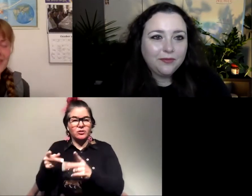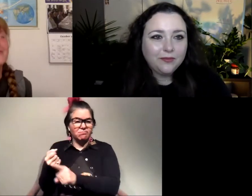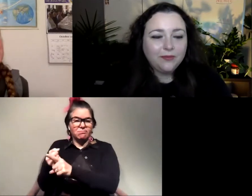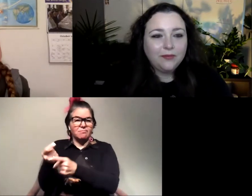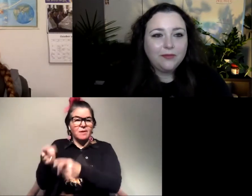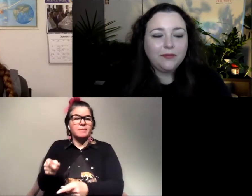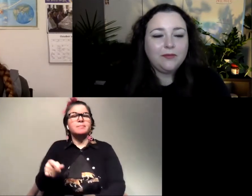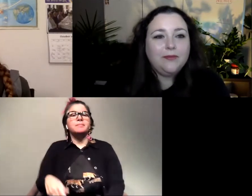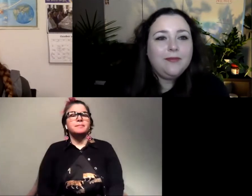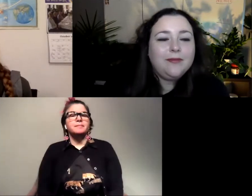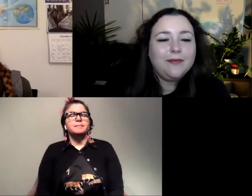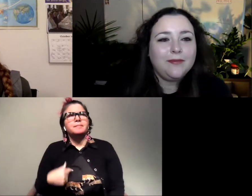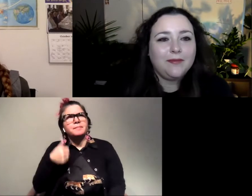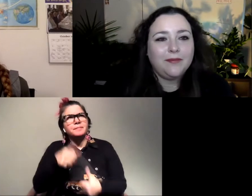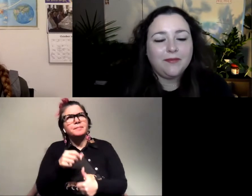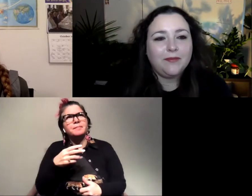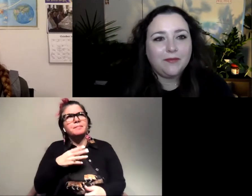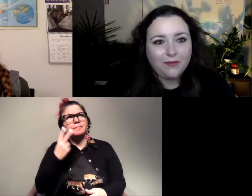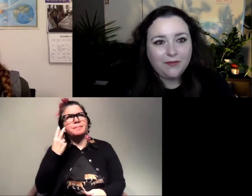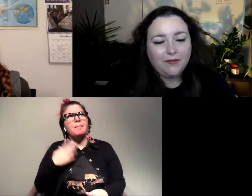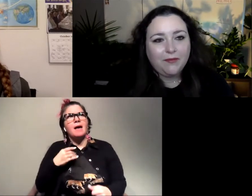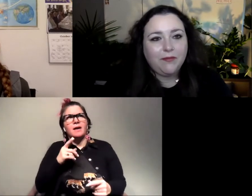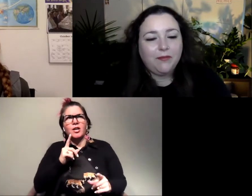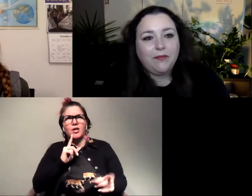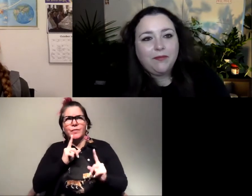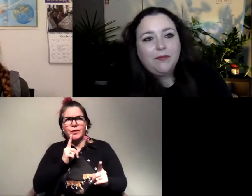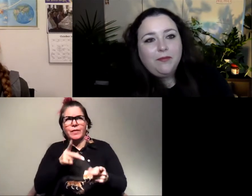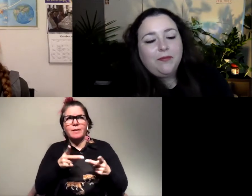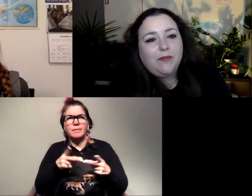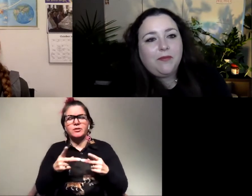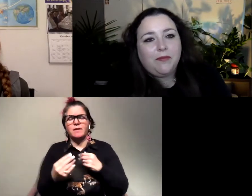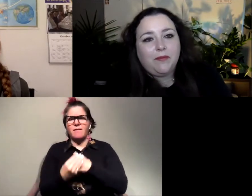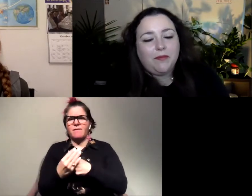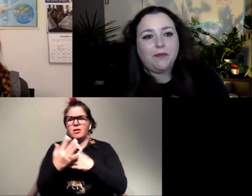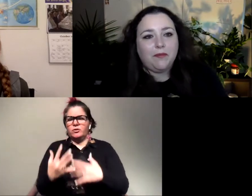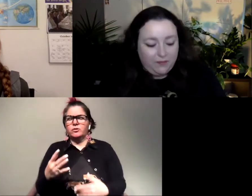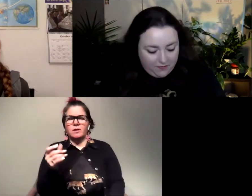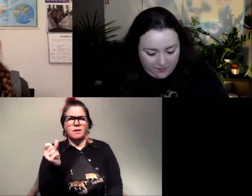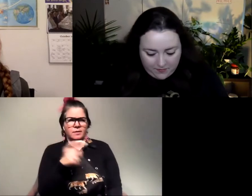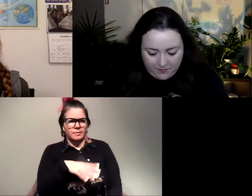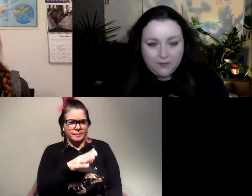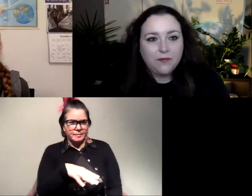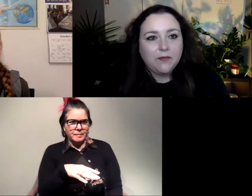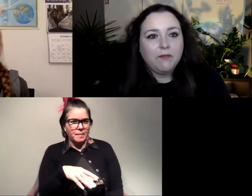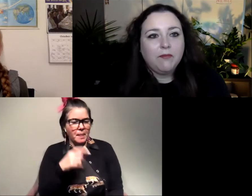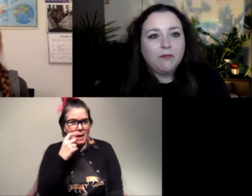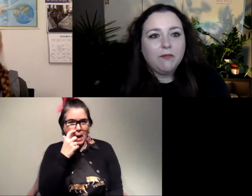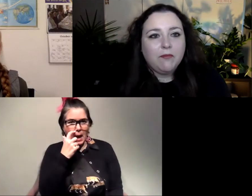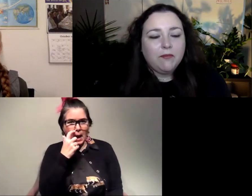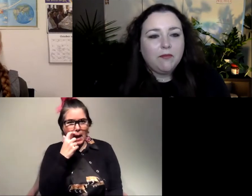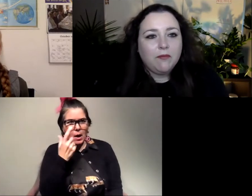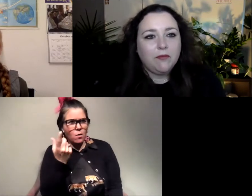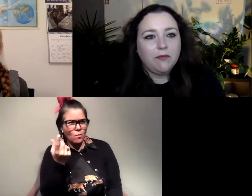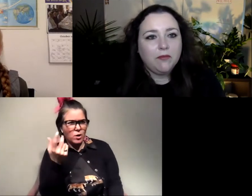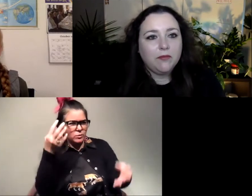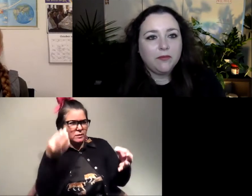I remember in my interview for that position, the advisor asked me, like, so what made you decide